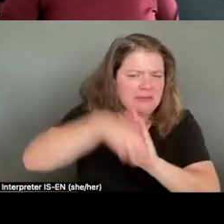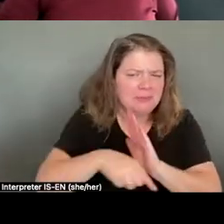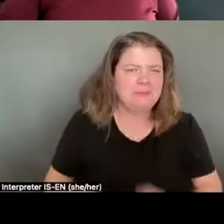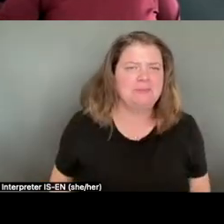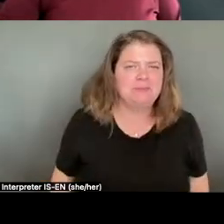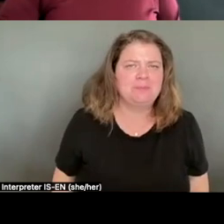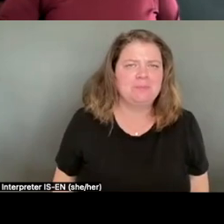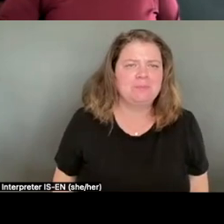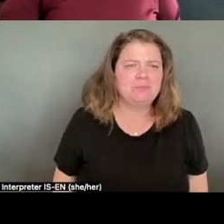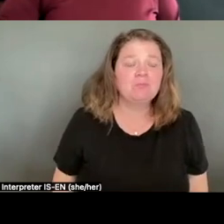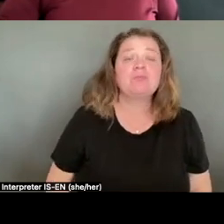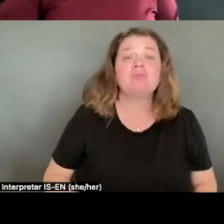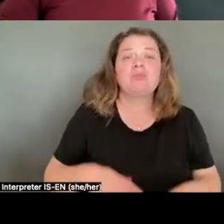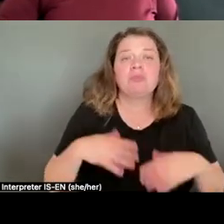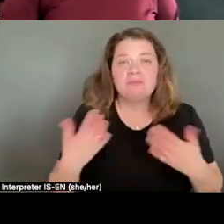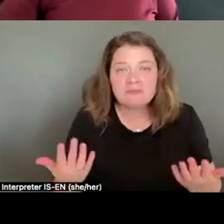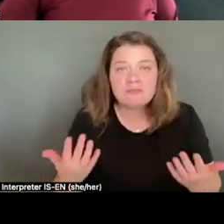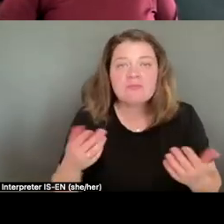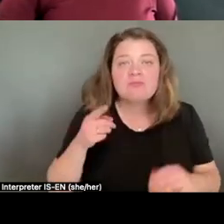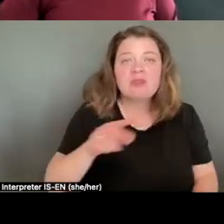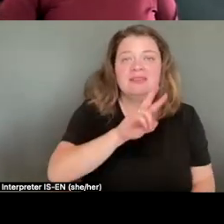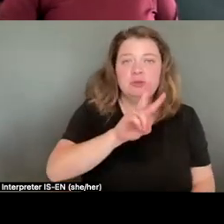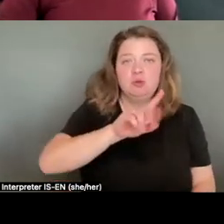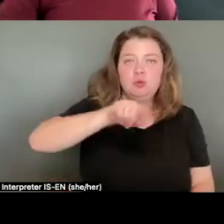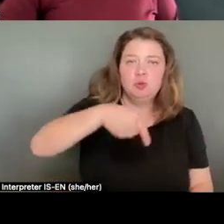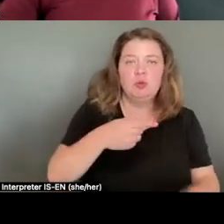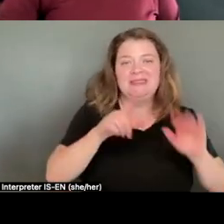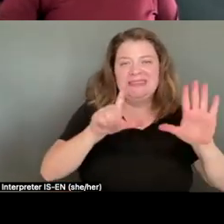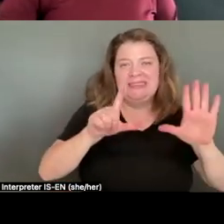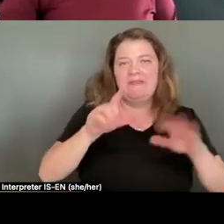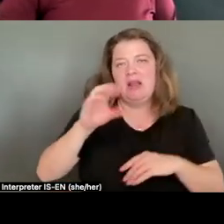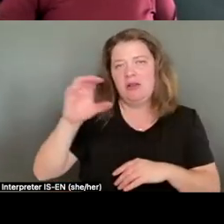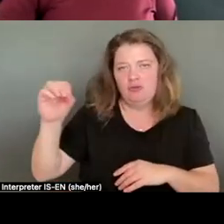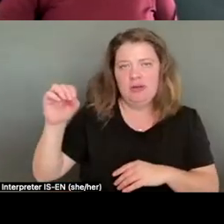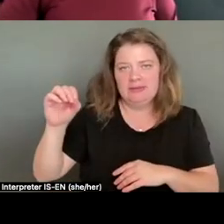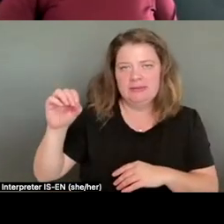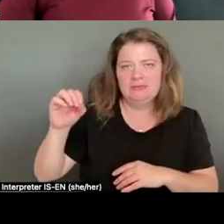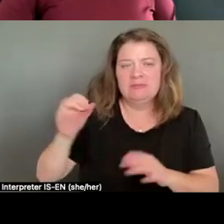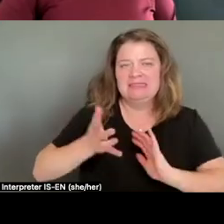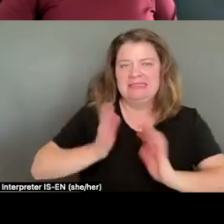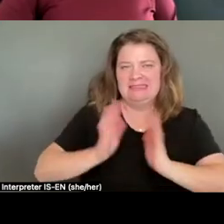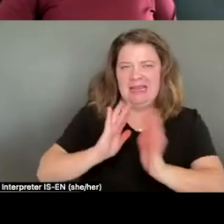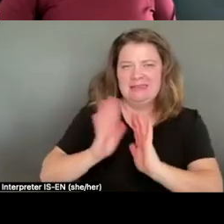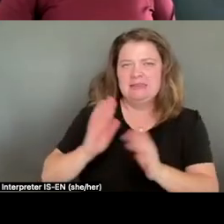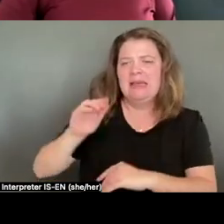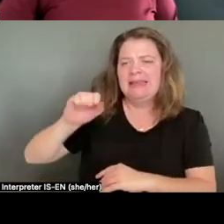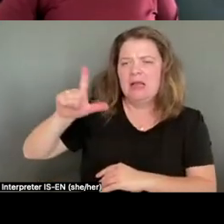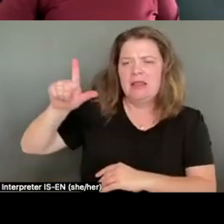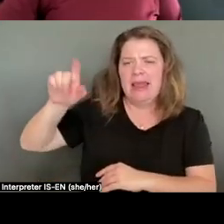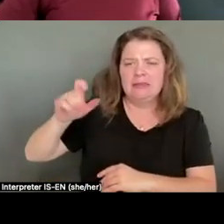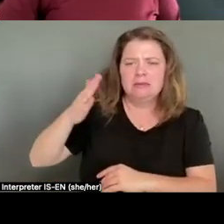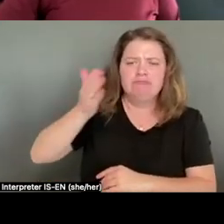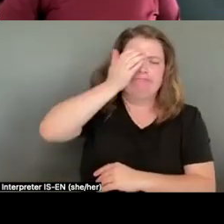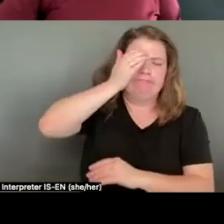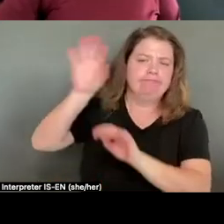from the 2,700 Q signs that were randomly sampled from ASLX, and collecting free